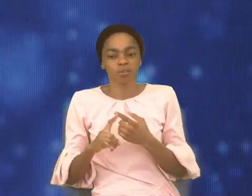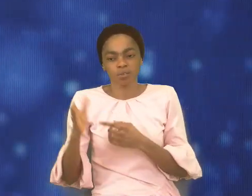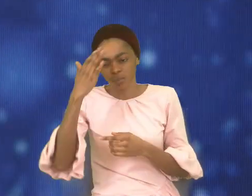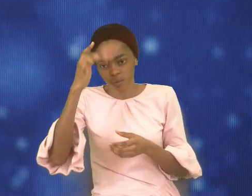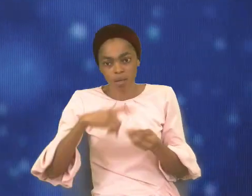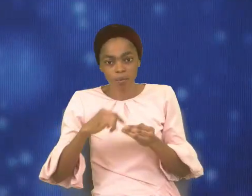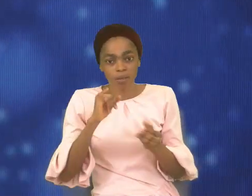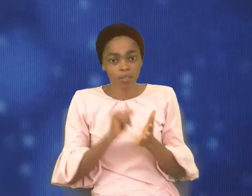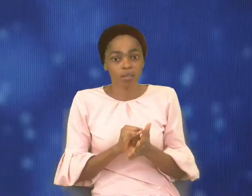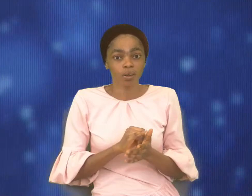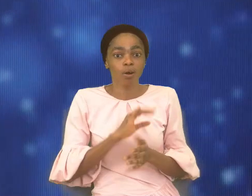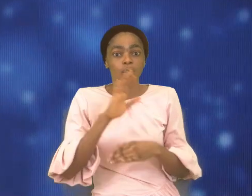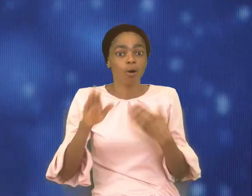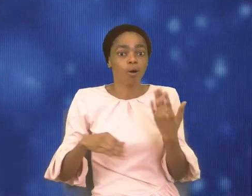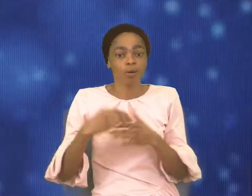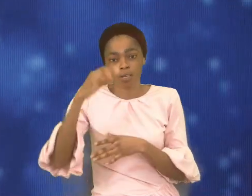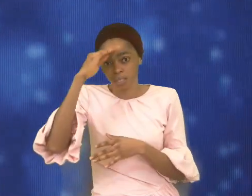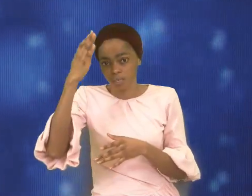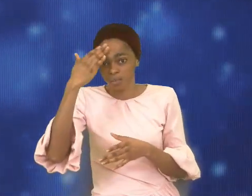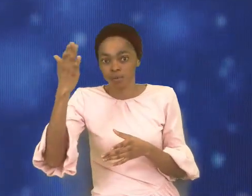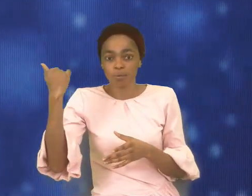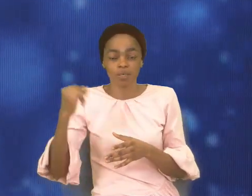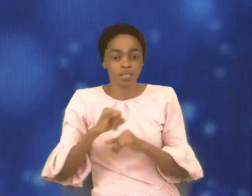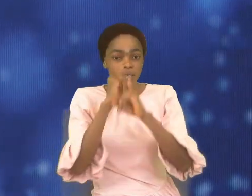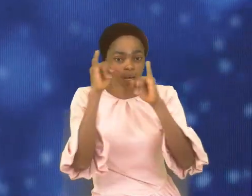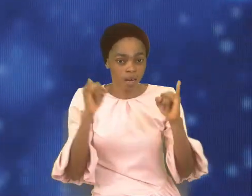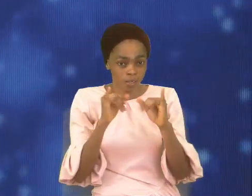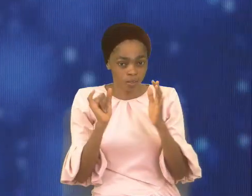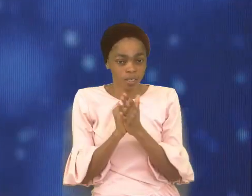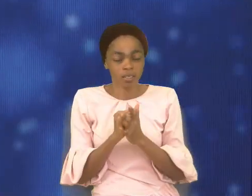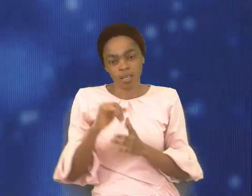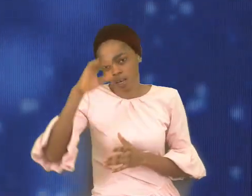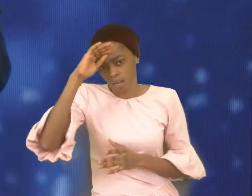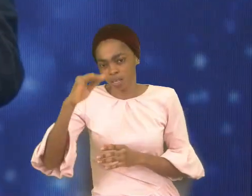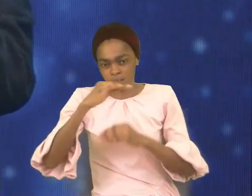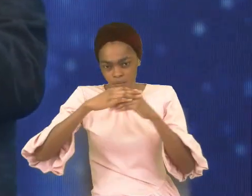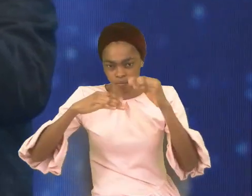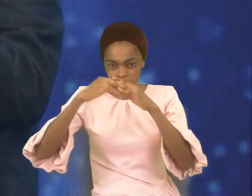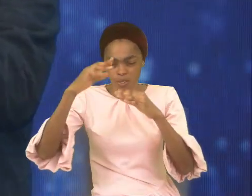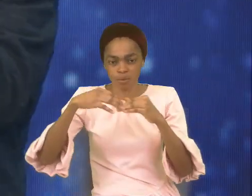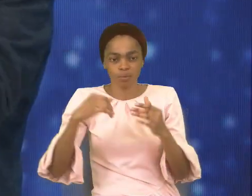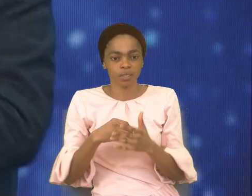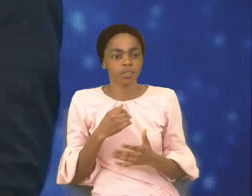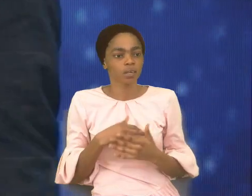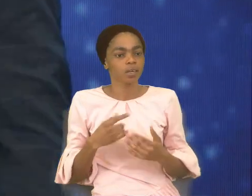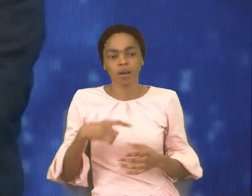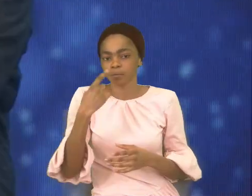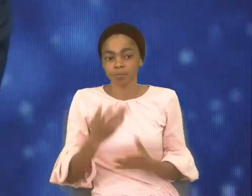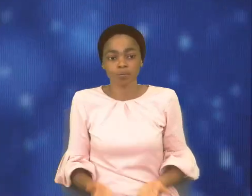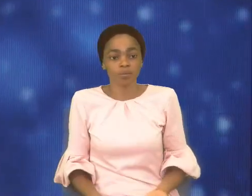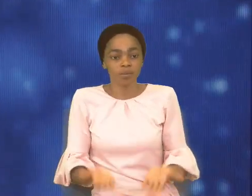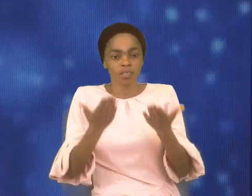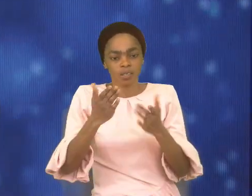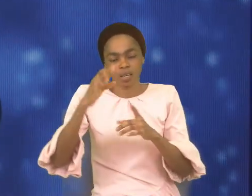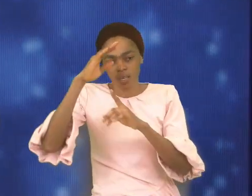who opposes and exalted himself above all that is called God or that is worshipped,